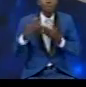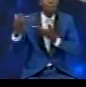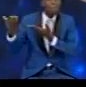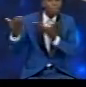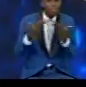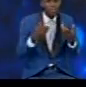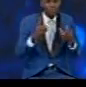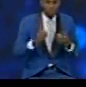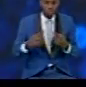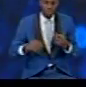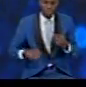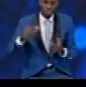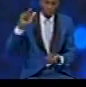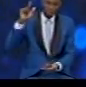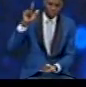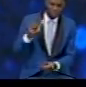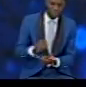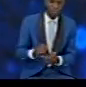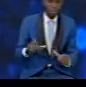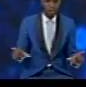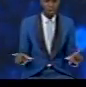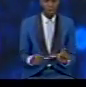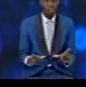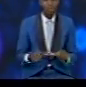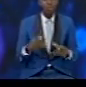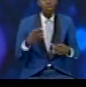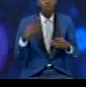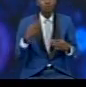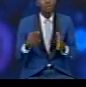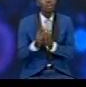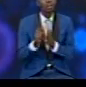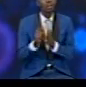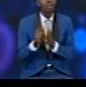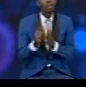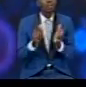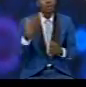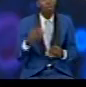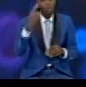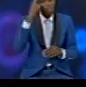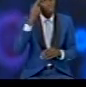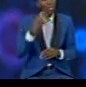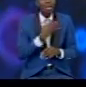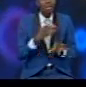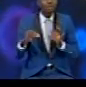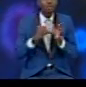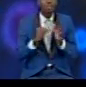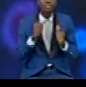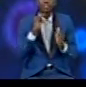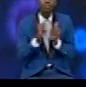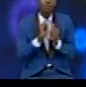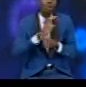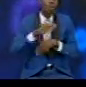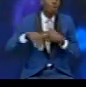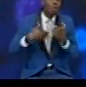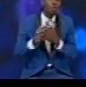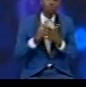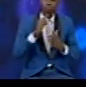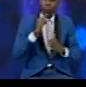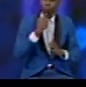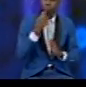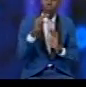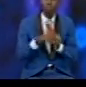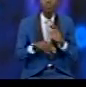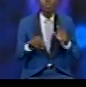he wants to bring you to the low level of the law of Moses, and yet he's doing it zealously, affectionately, with